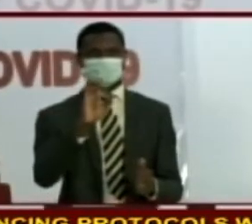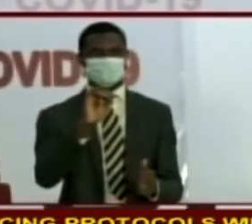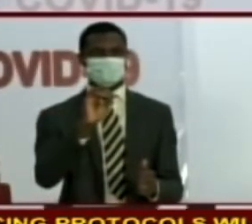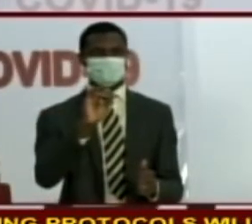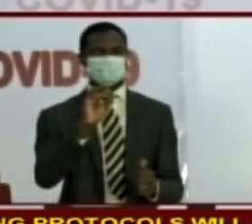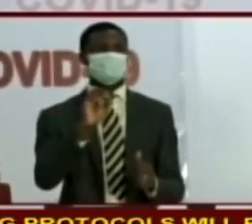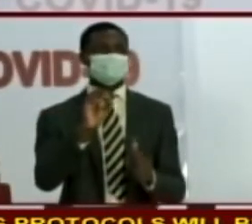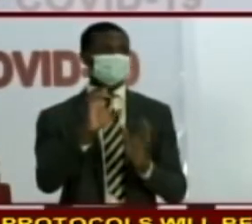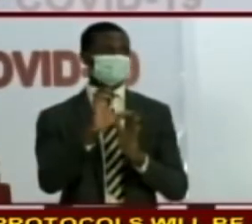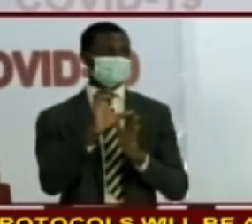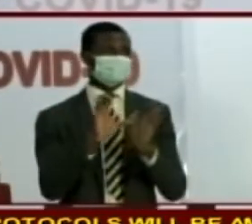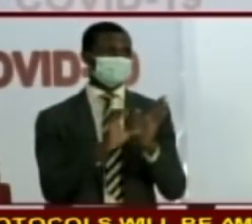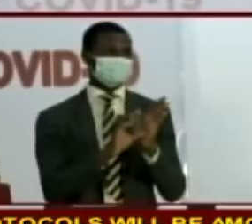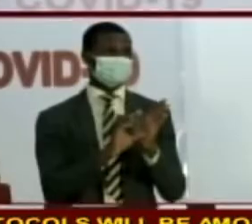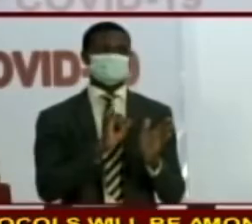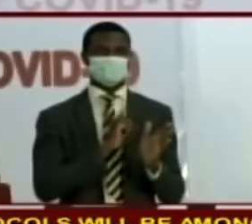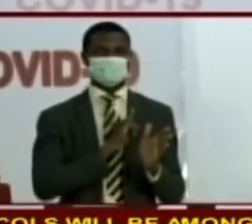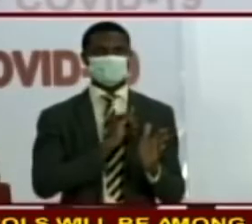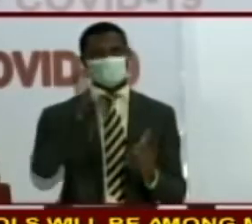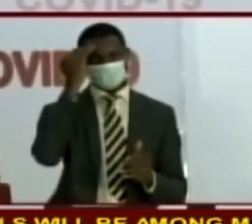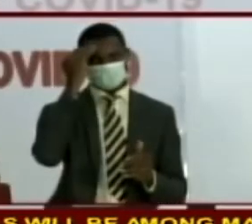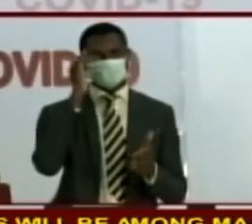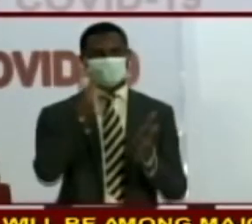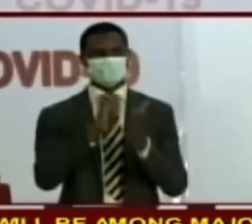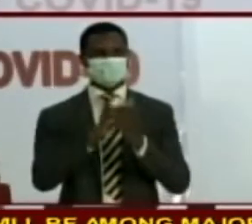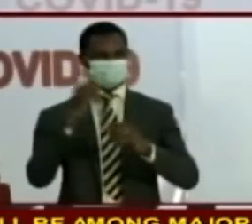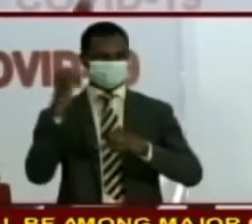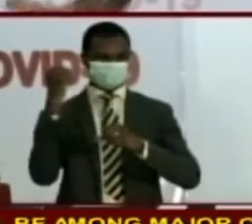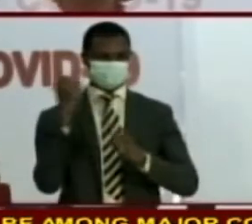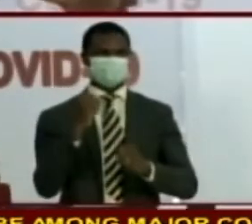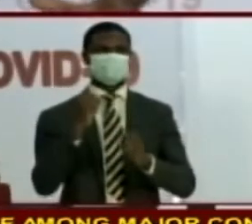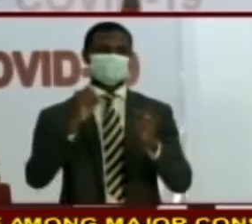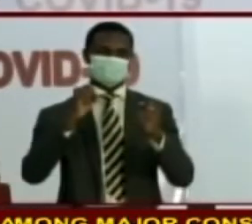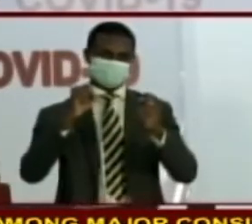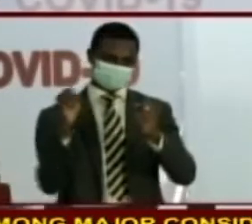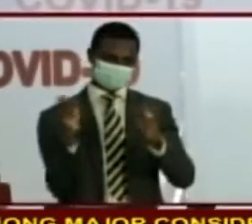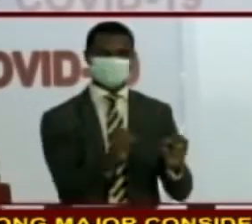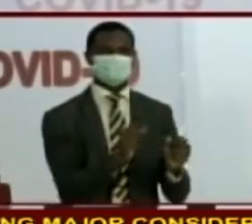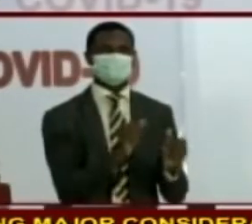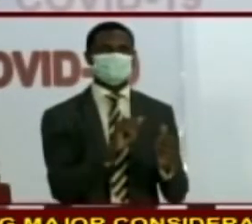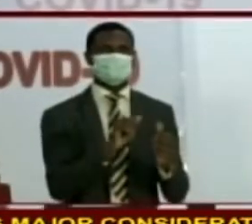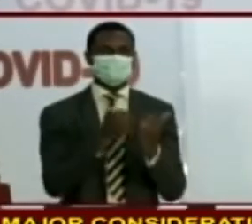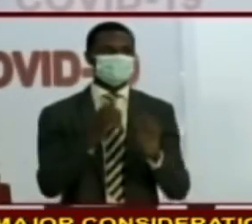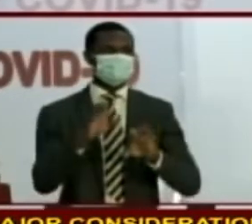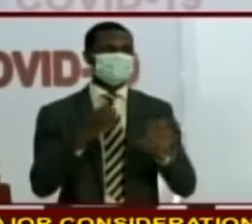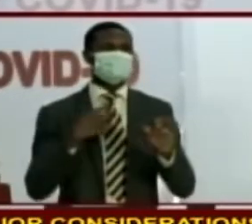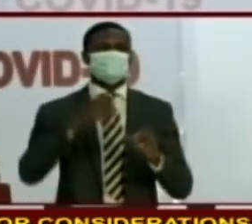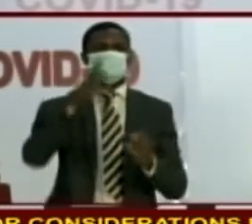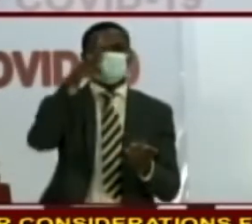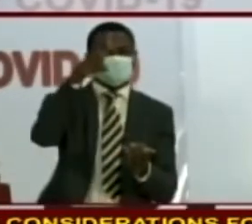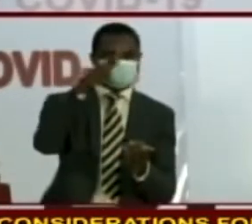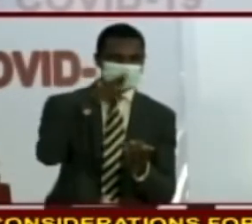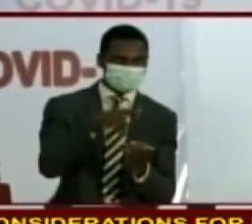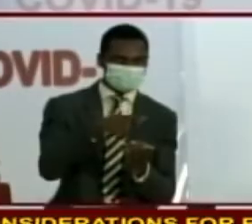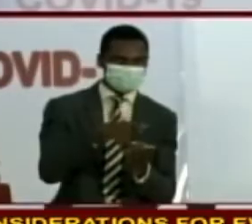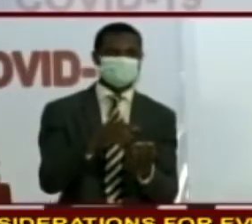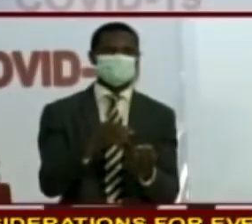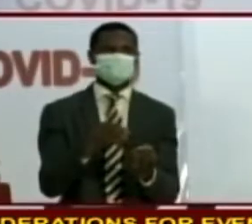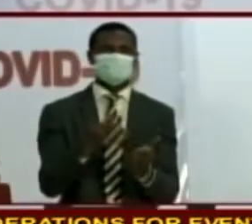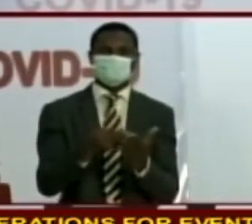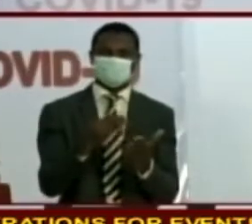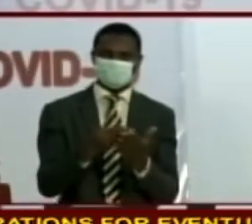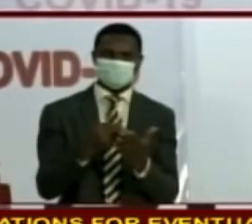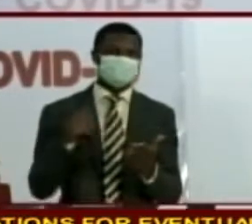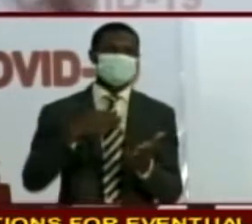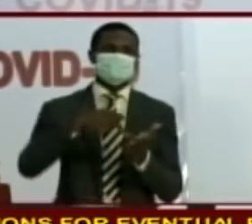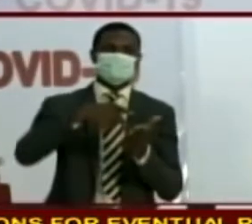that was a very strong subject of discussion. How do we reduce the costs of our elections. Not